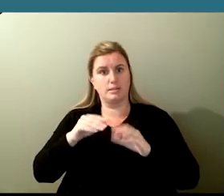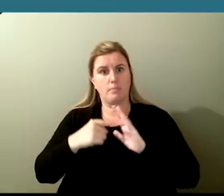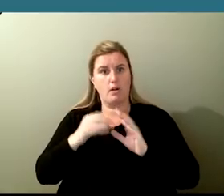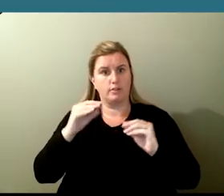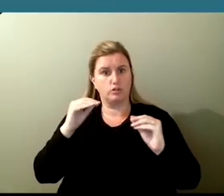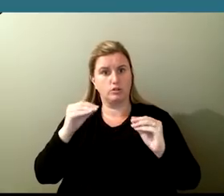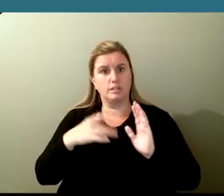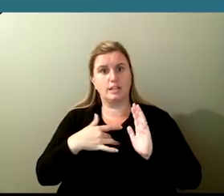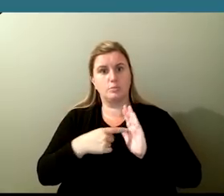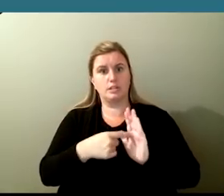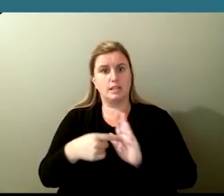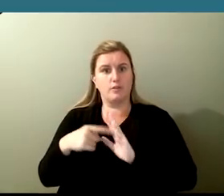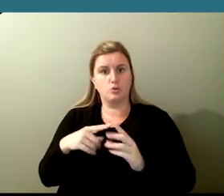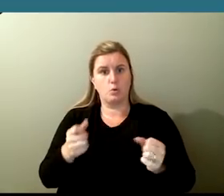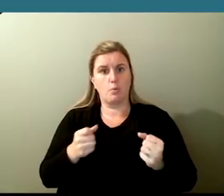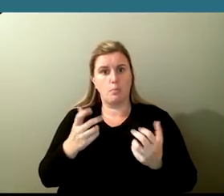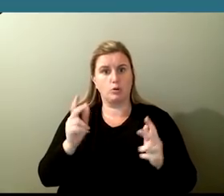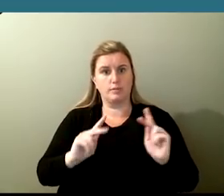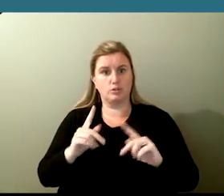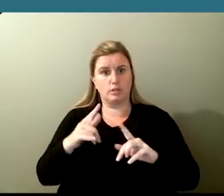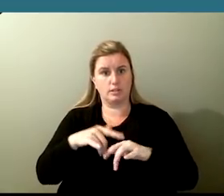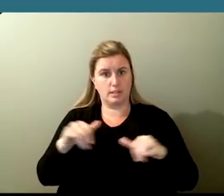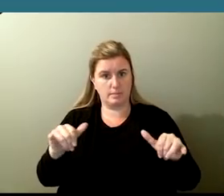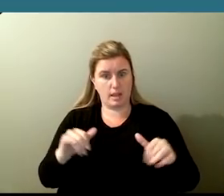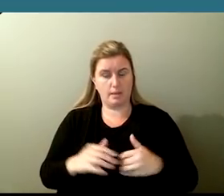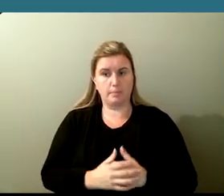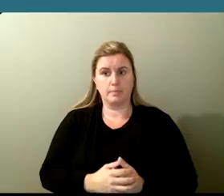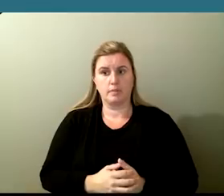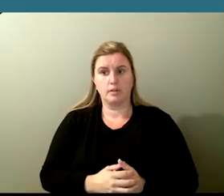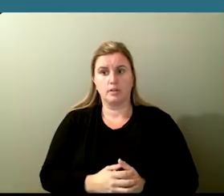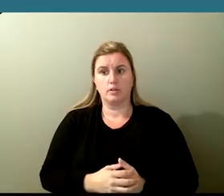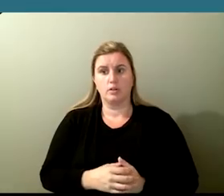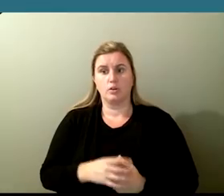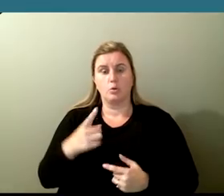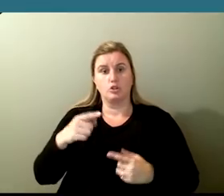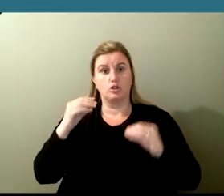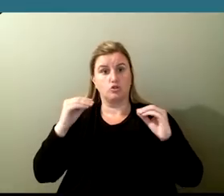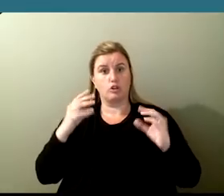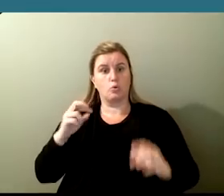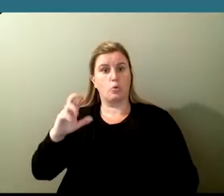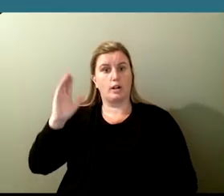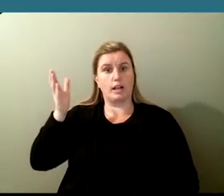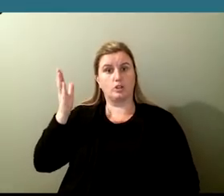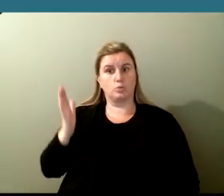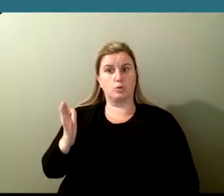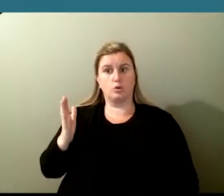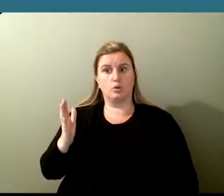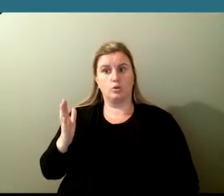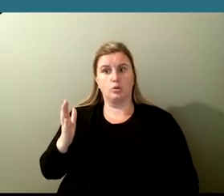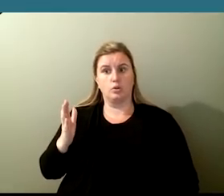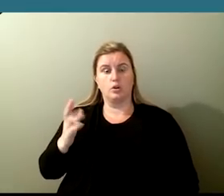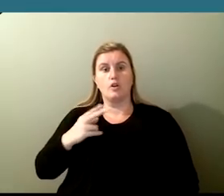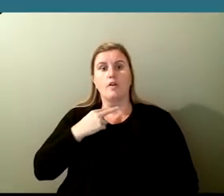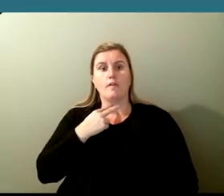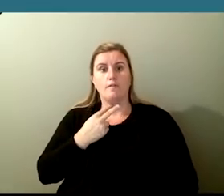usually delivered to multiple individuals at once, in which the instructor or the lecturer employs what's called a